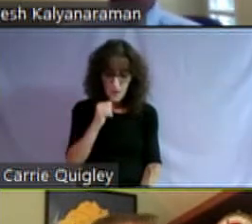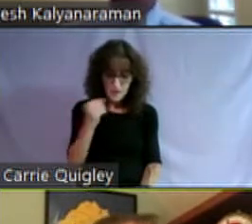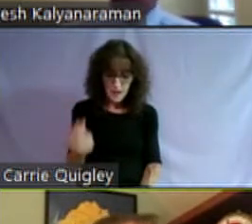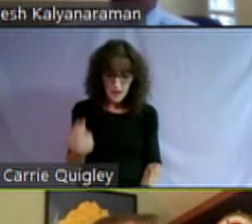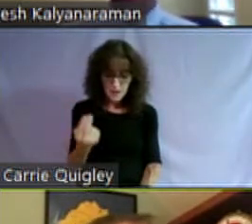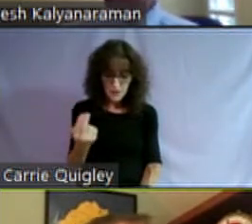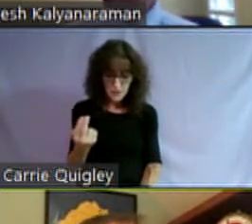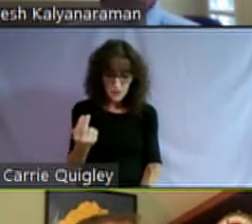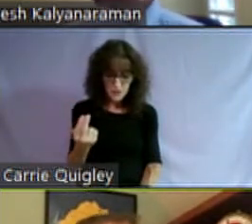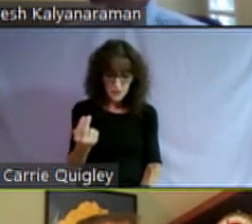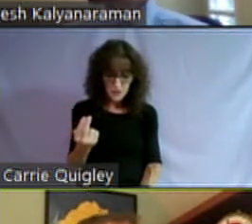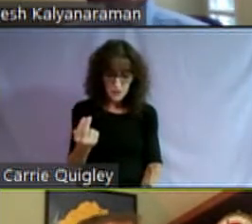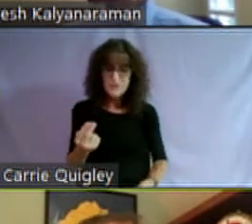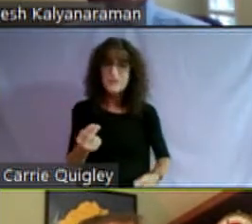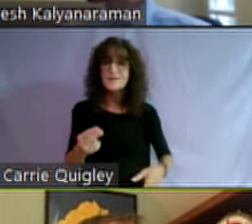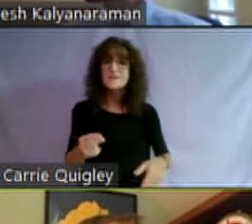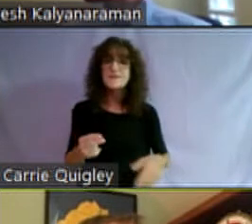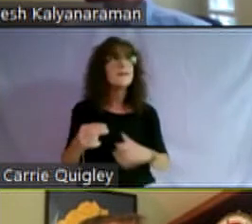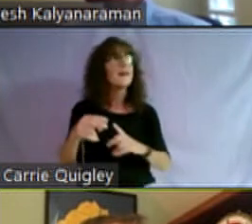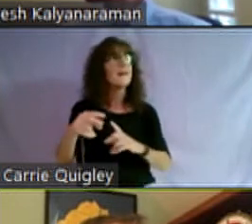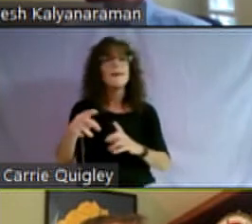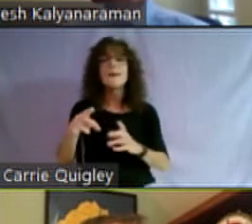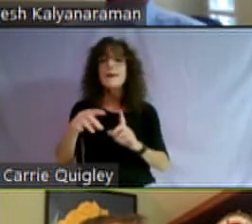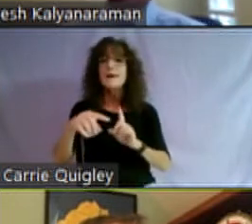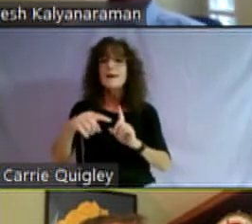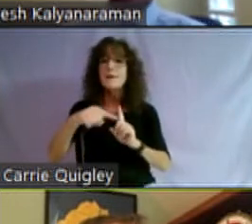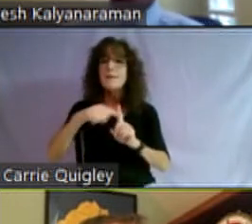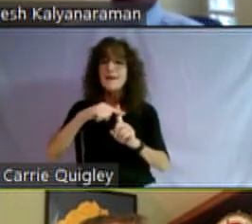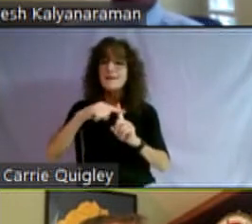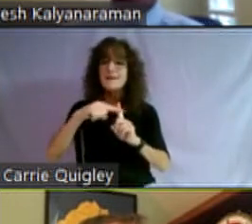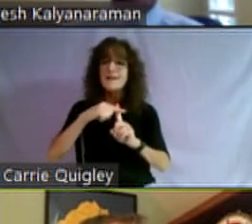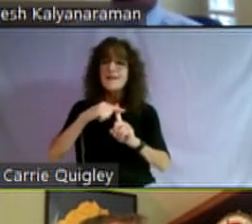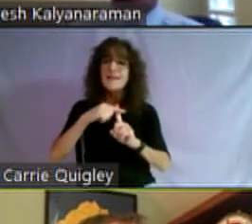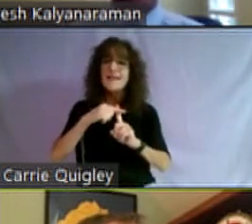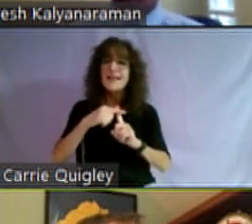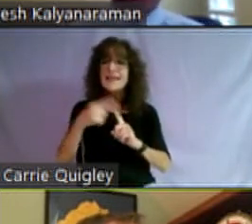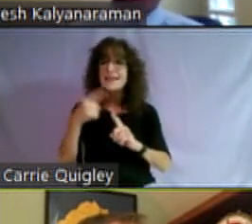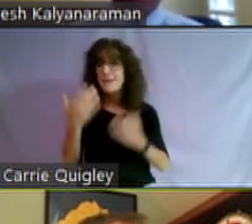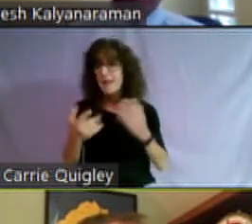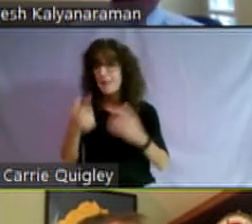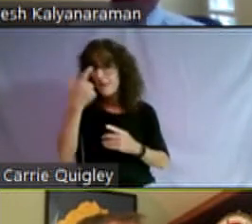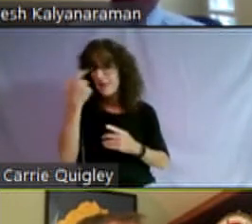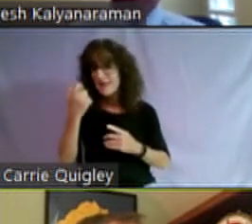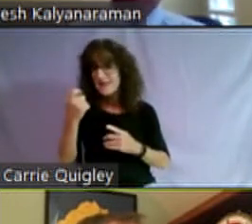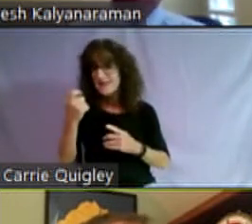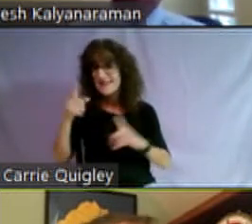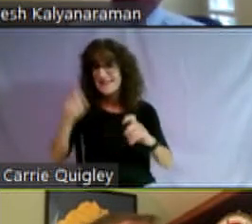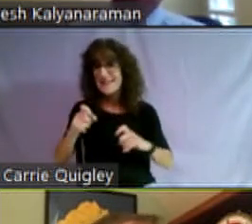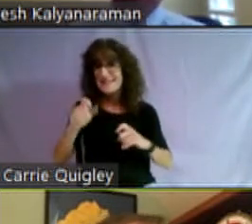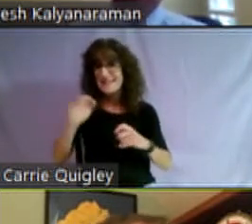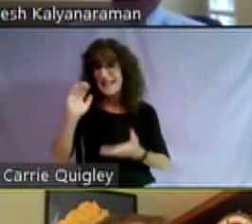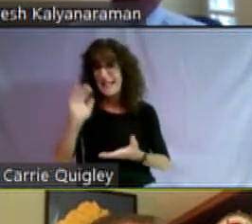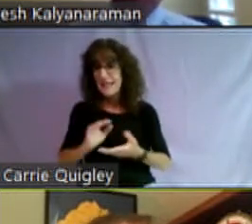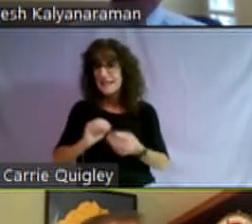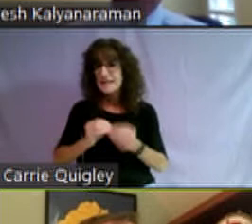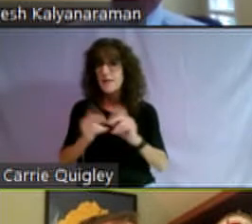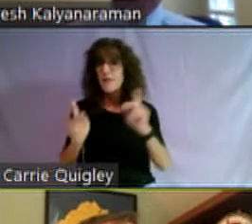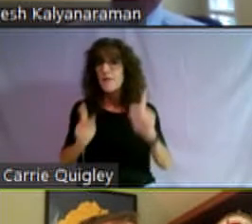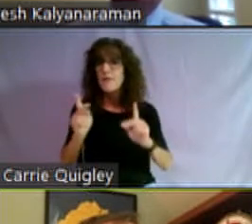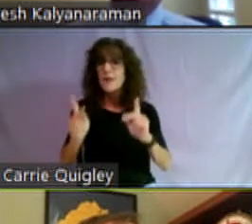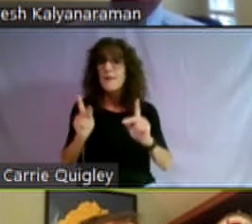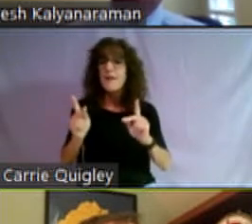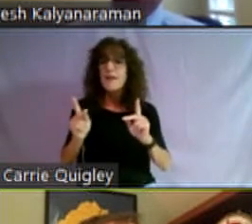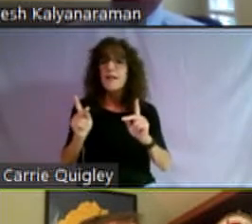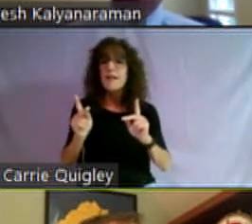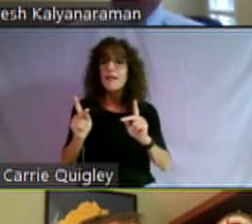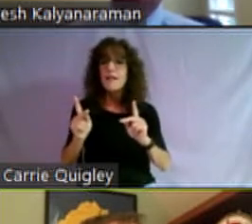metric? Ours is remaining slightly higher than average. Is it possible it's because we're testing fewer people and or only symptomatic people?